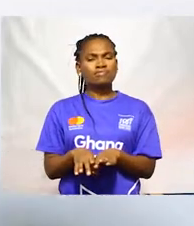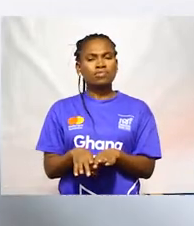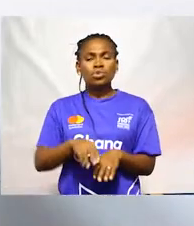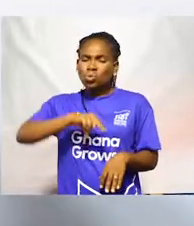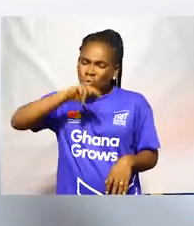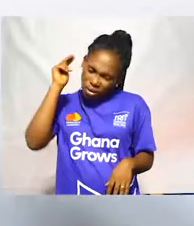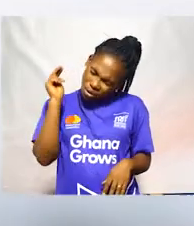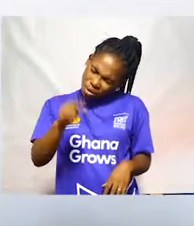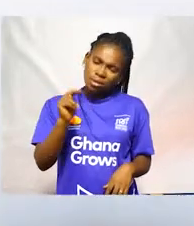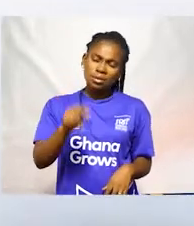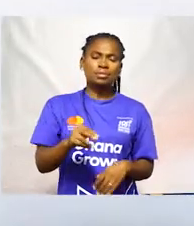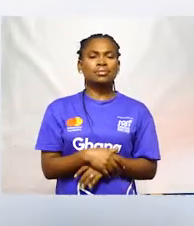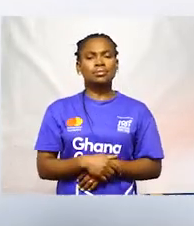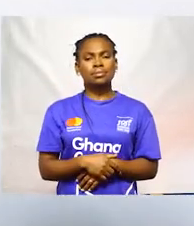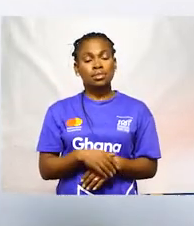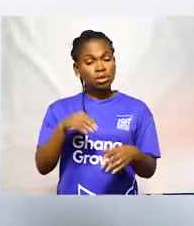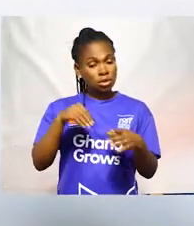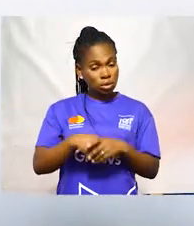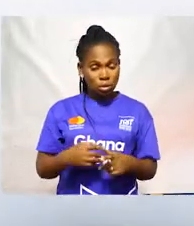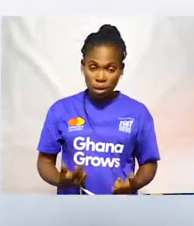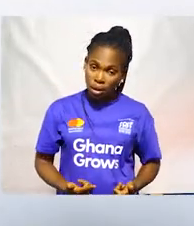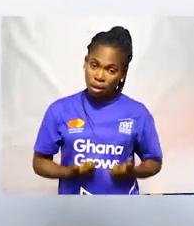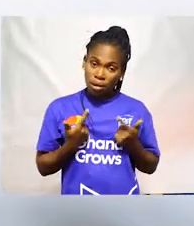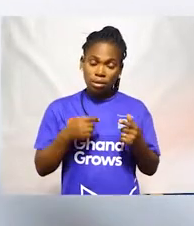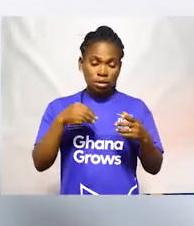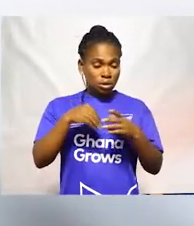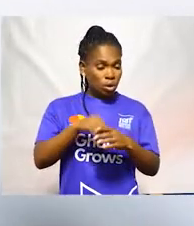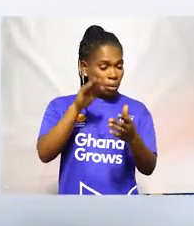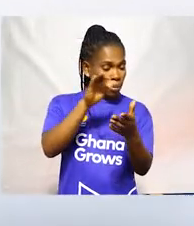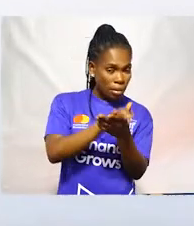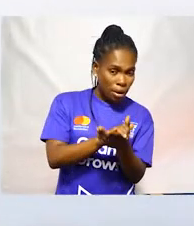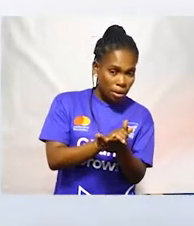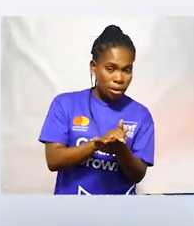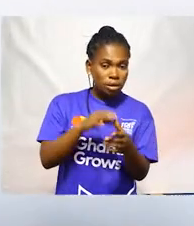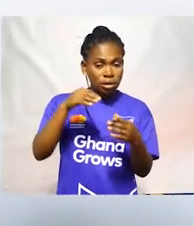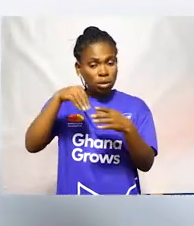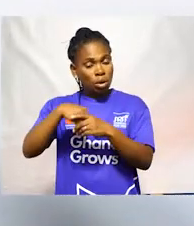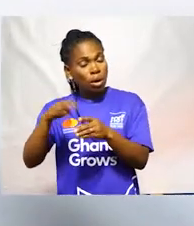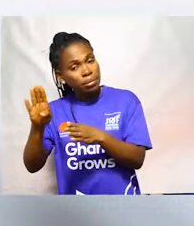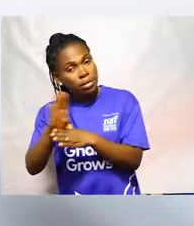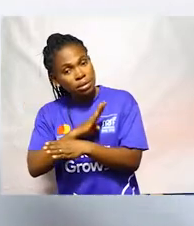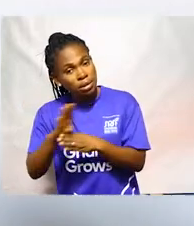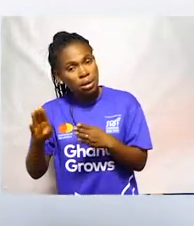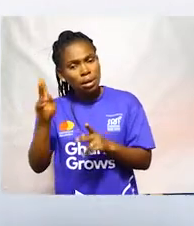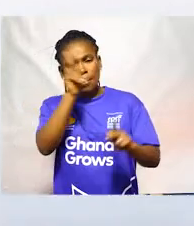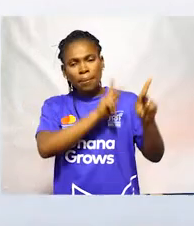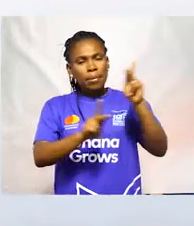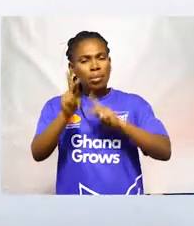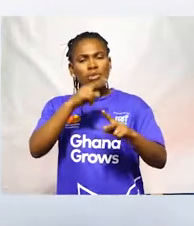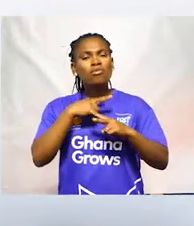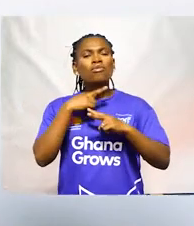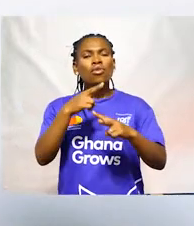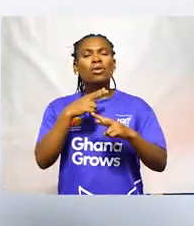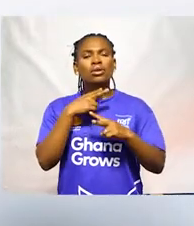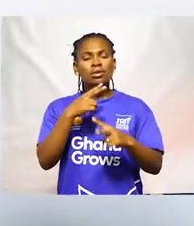it, whether in your life, in your marriage, in your business, people whose